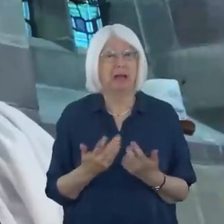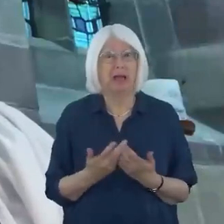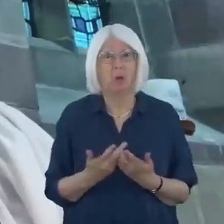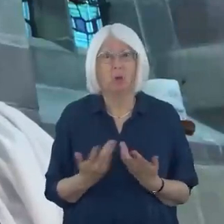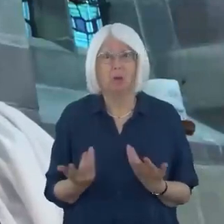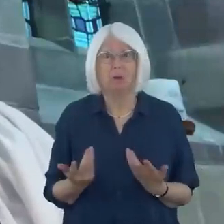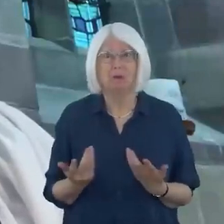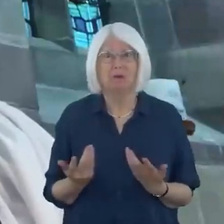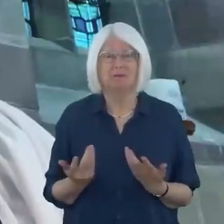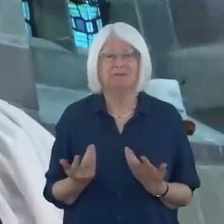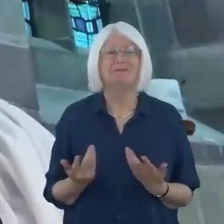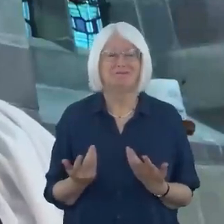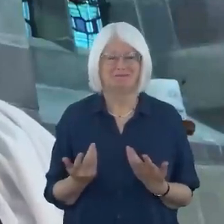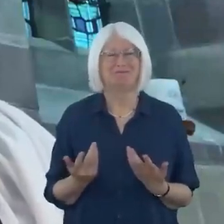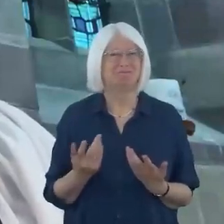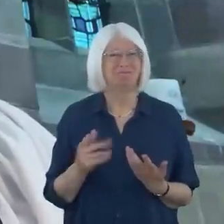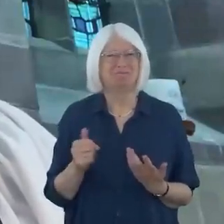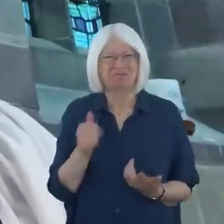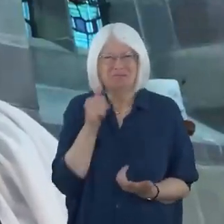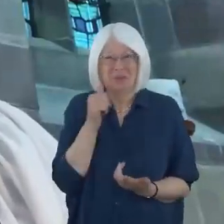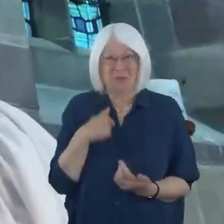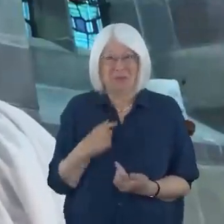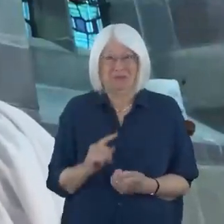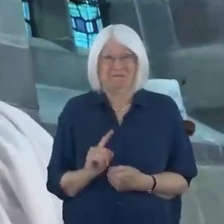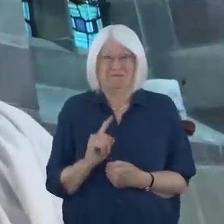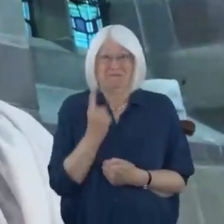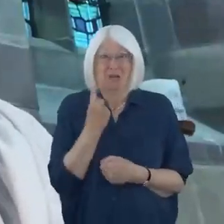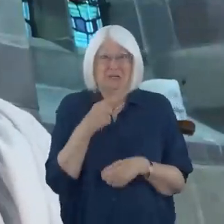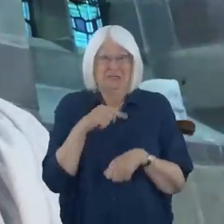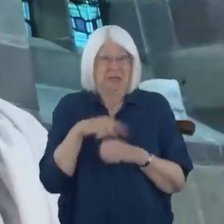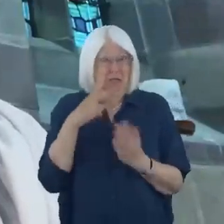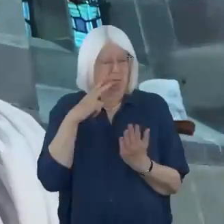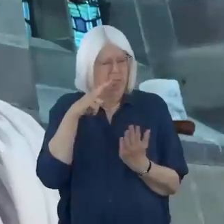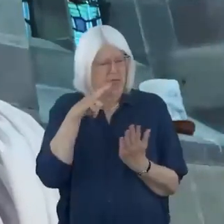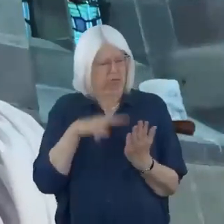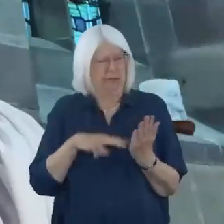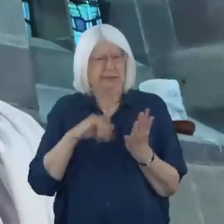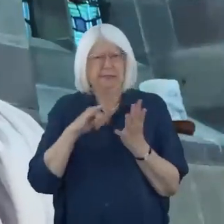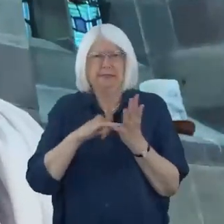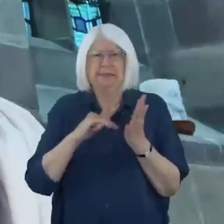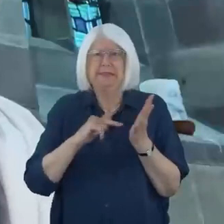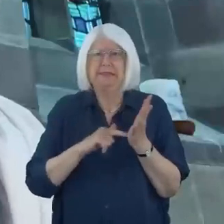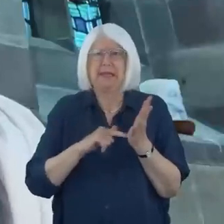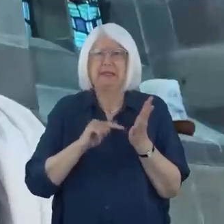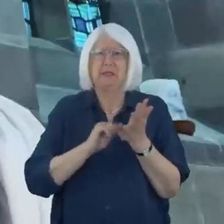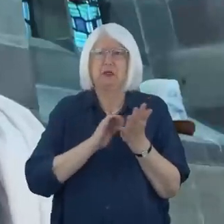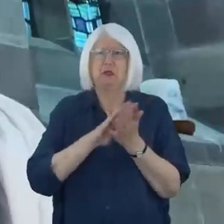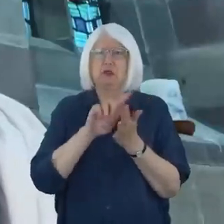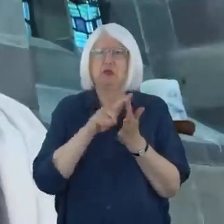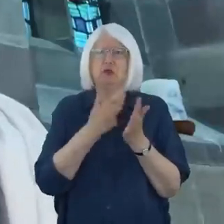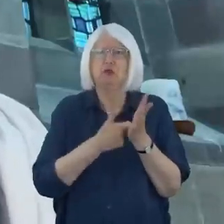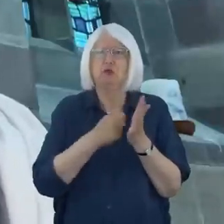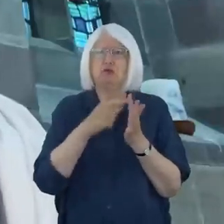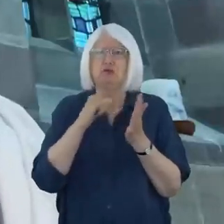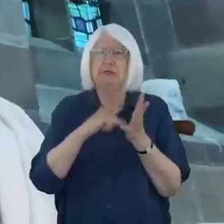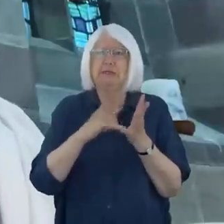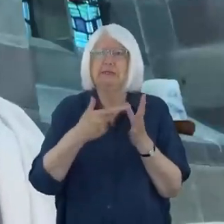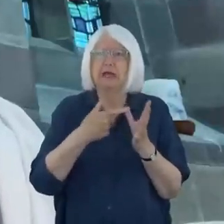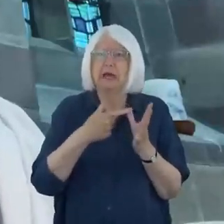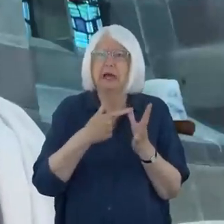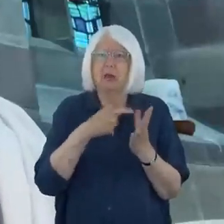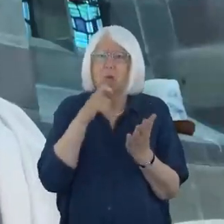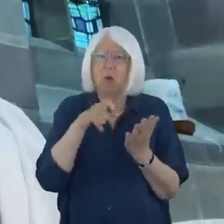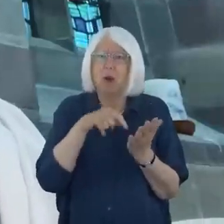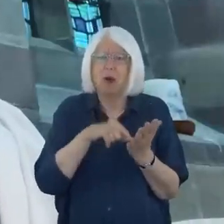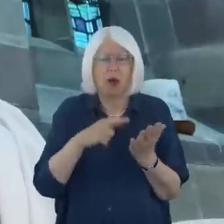possibility. I know that the first time I read St. Teresa's words, I was overwhelmed by the